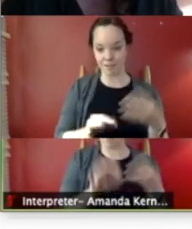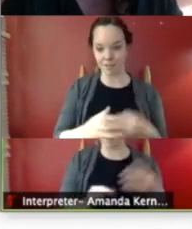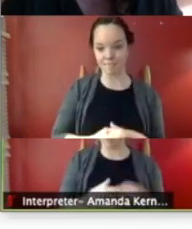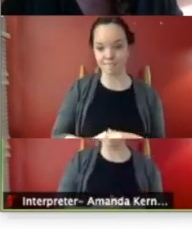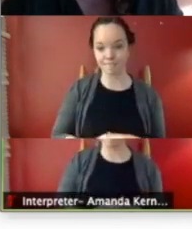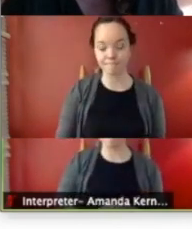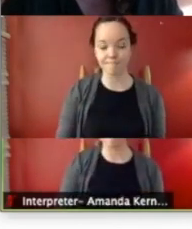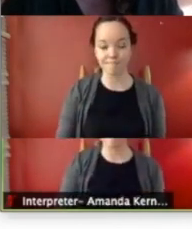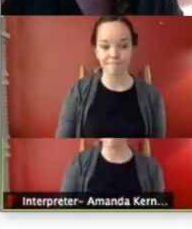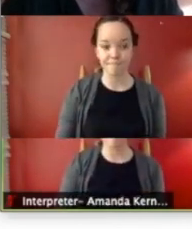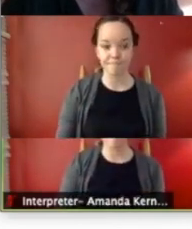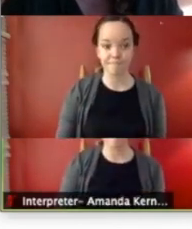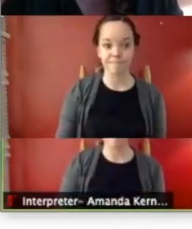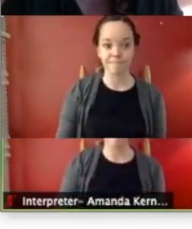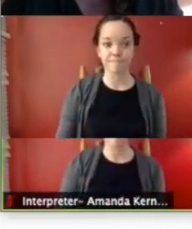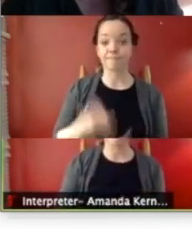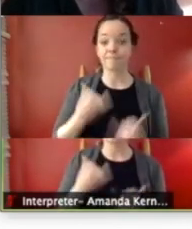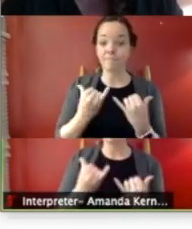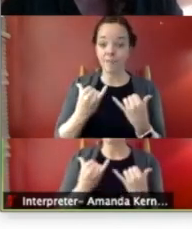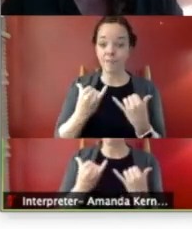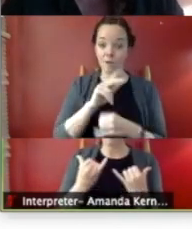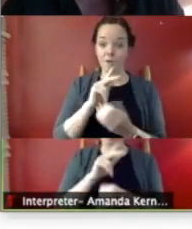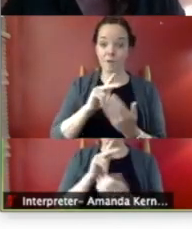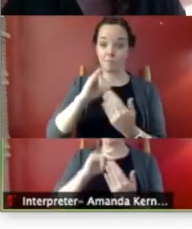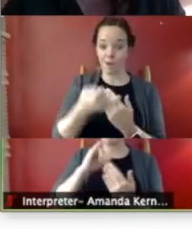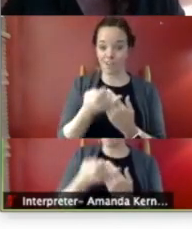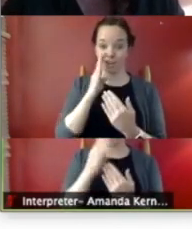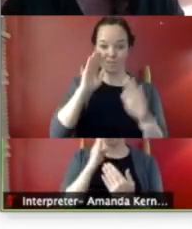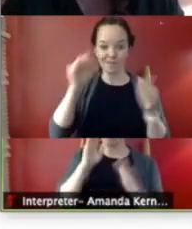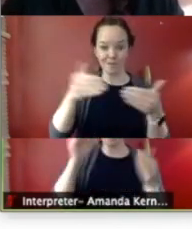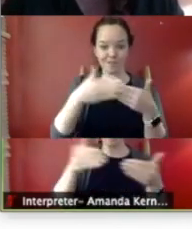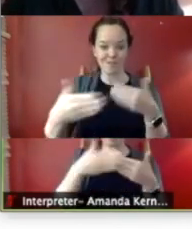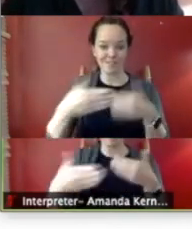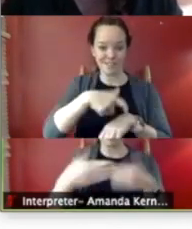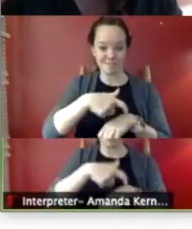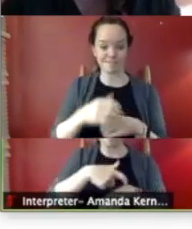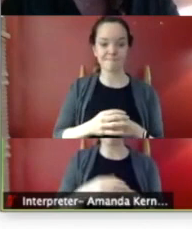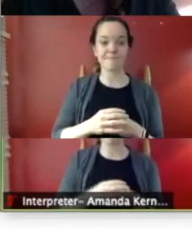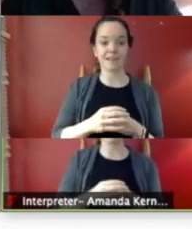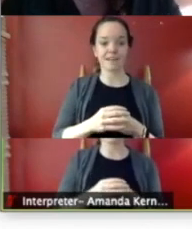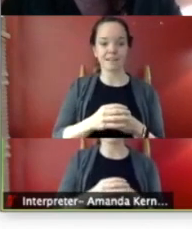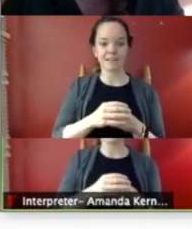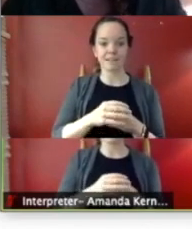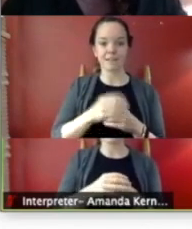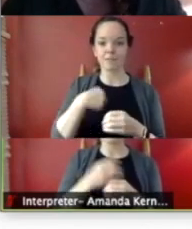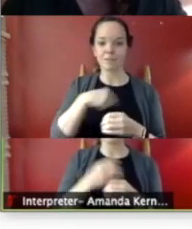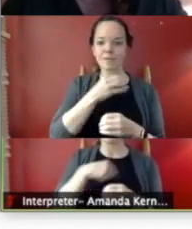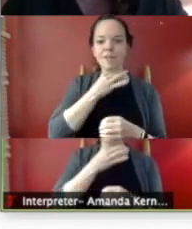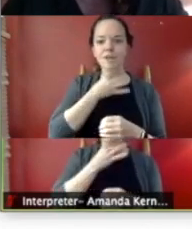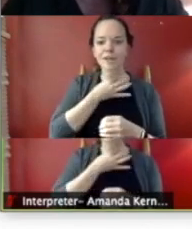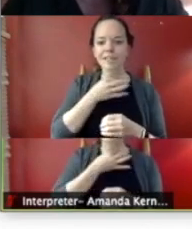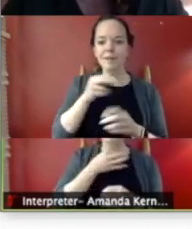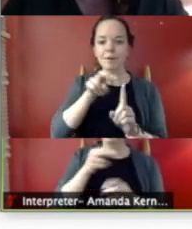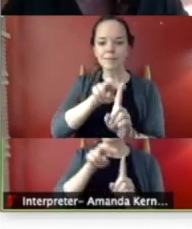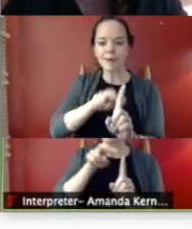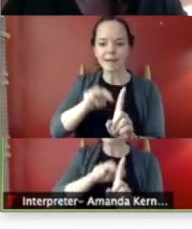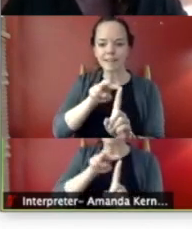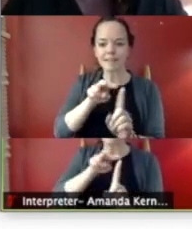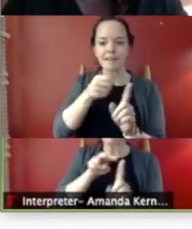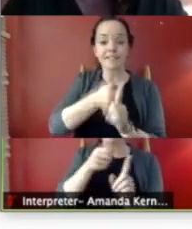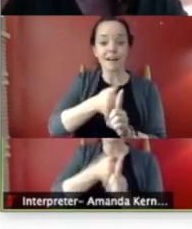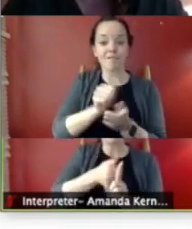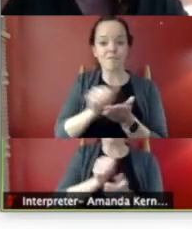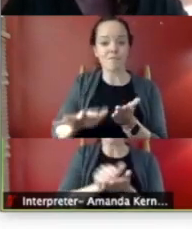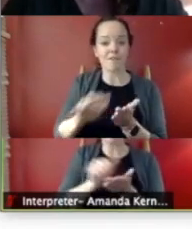Now, our current project, which I'll spend the rest of my time on, sought to find out about the perspectives about self-removal, not from people coming into the office